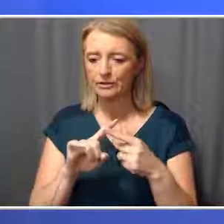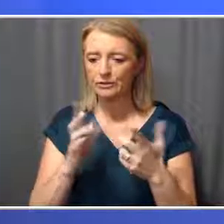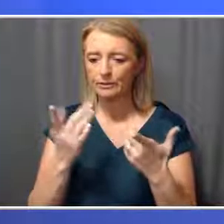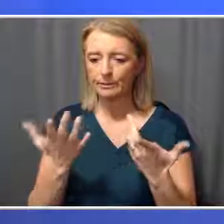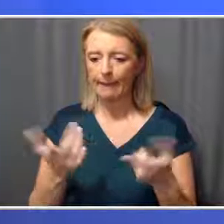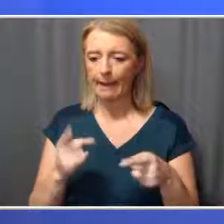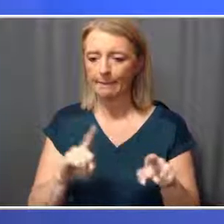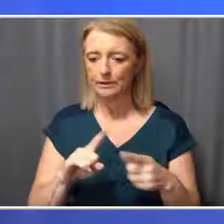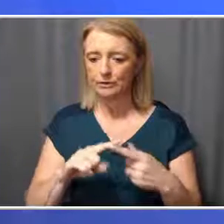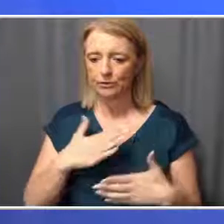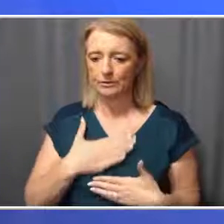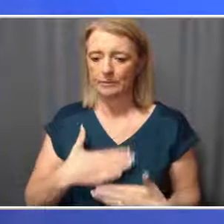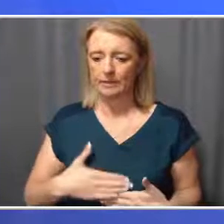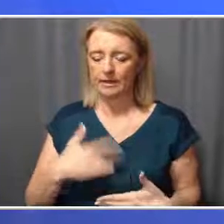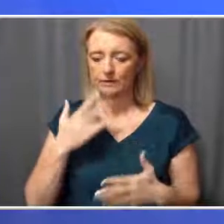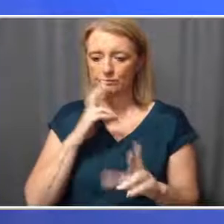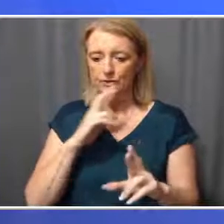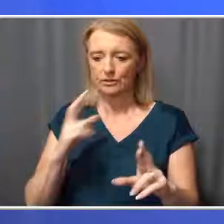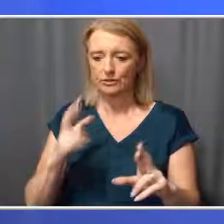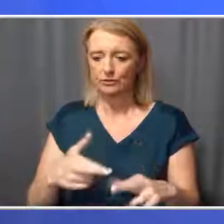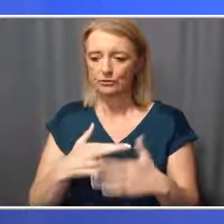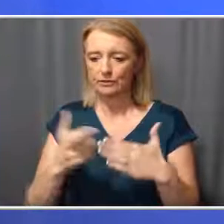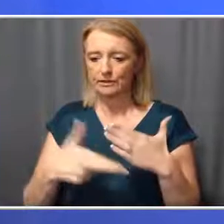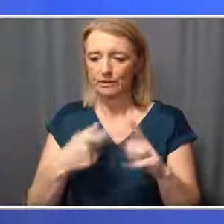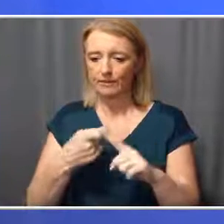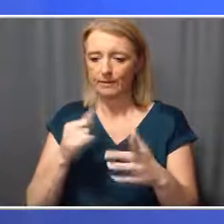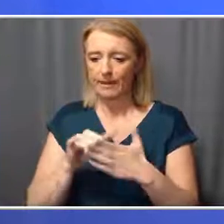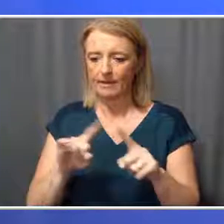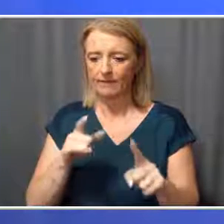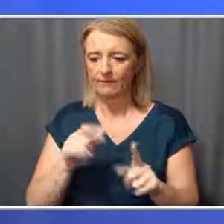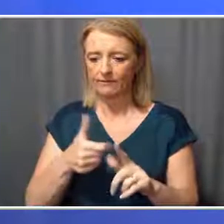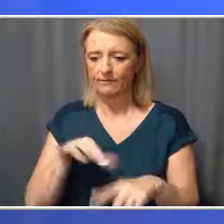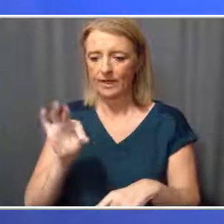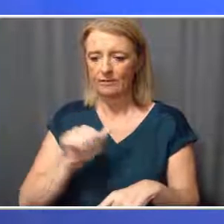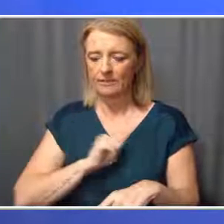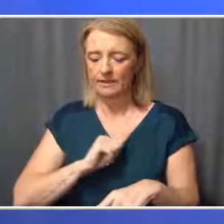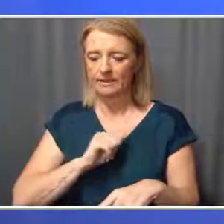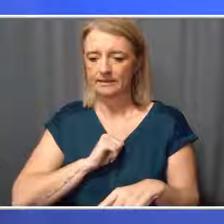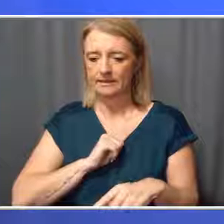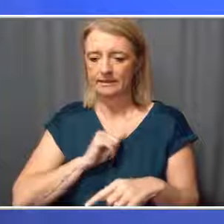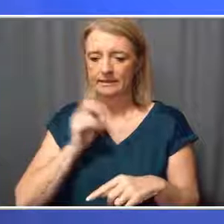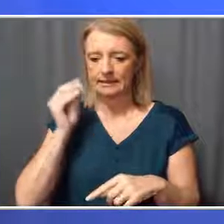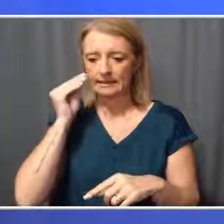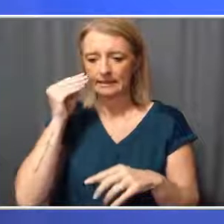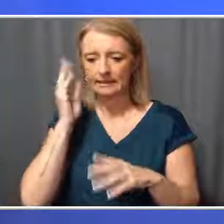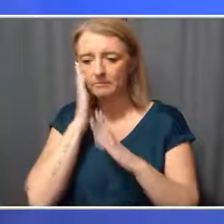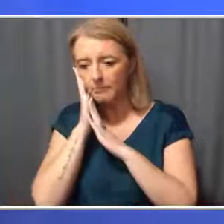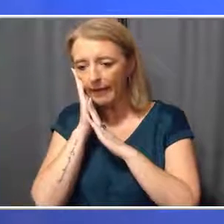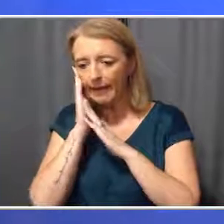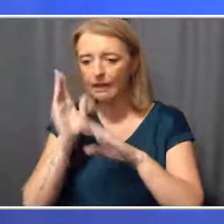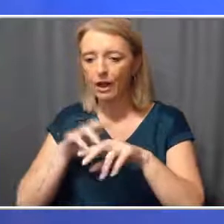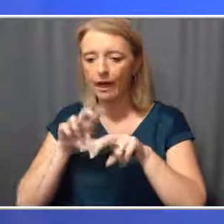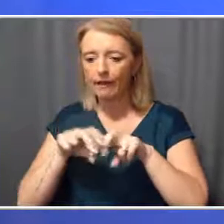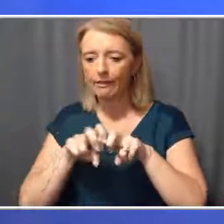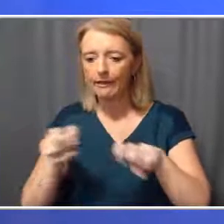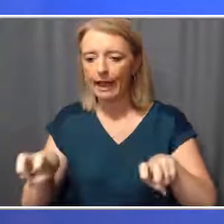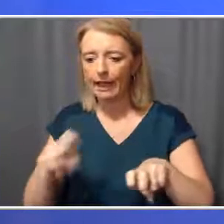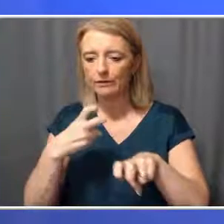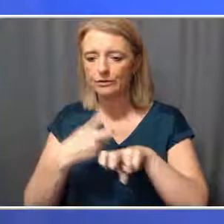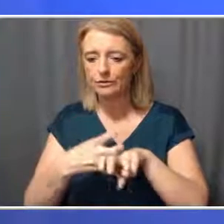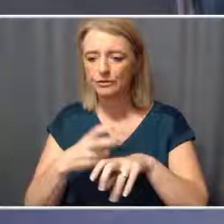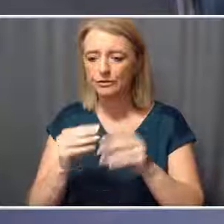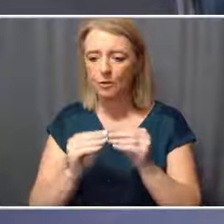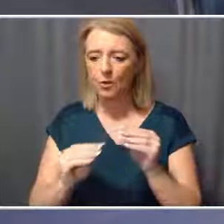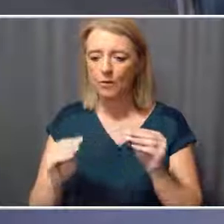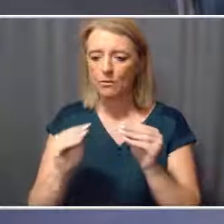was upwards of 15 a month, sometimes between 15 and 20 days that I would track a migraine. Wow.